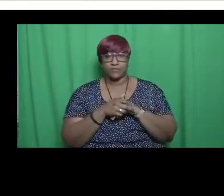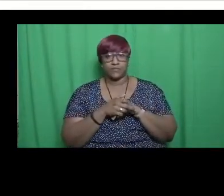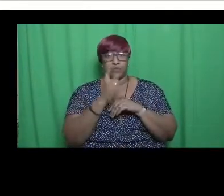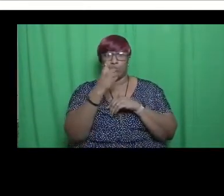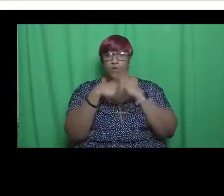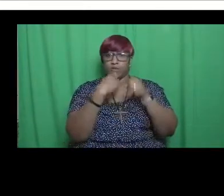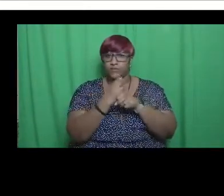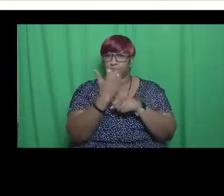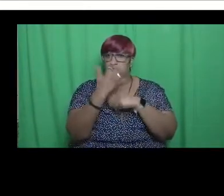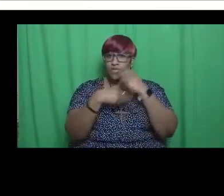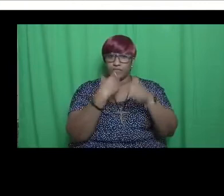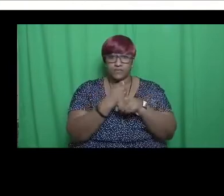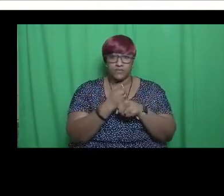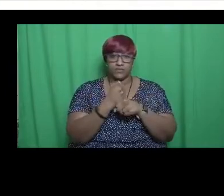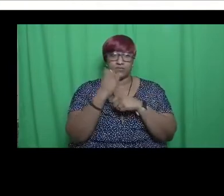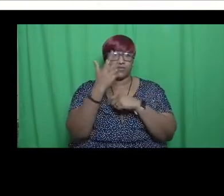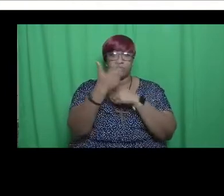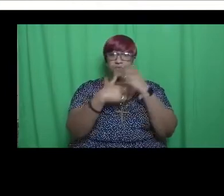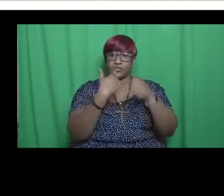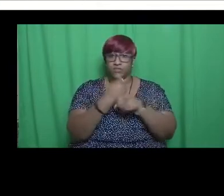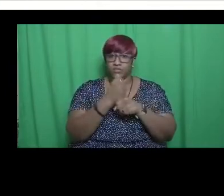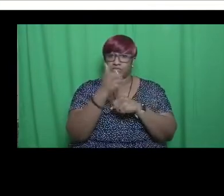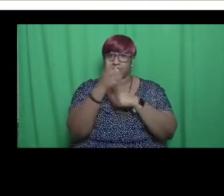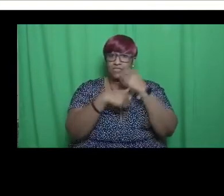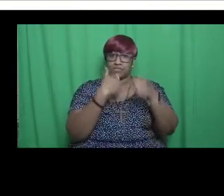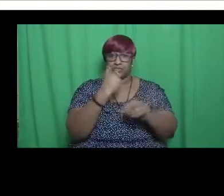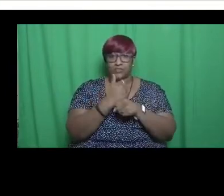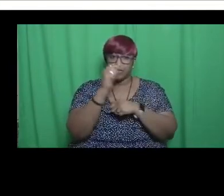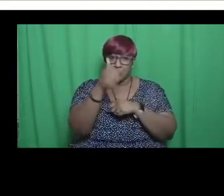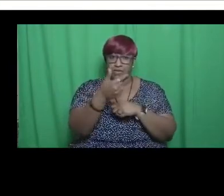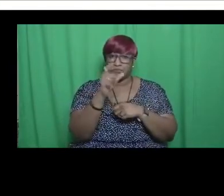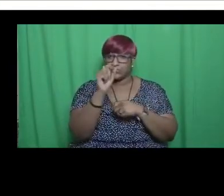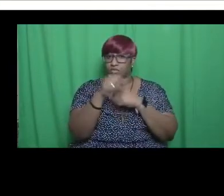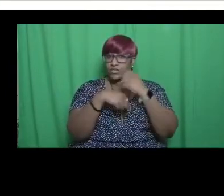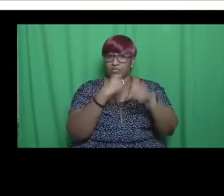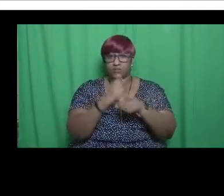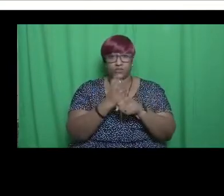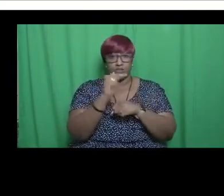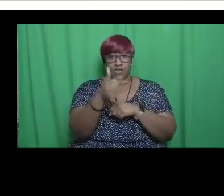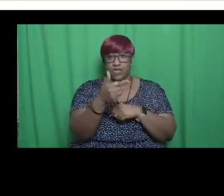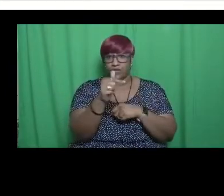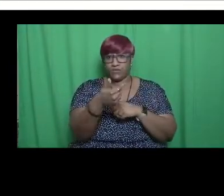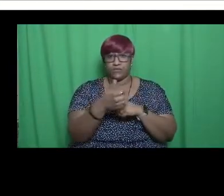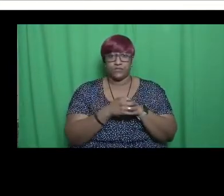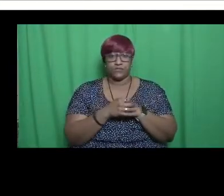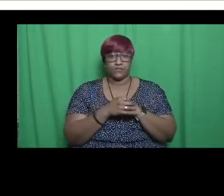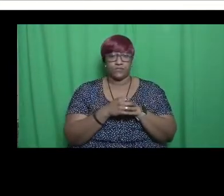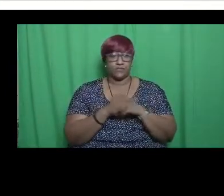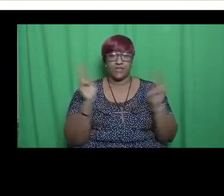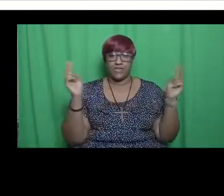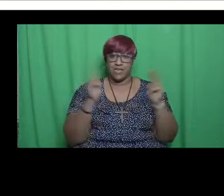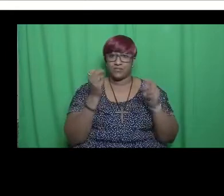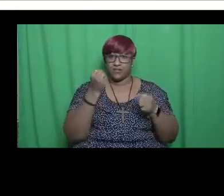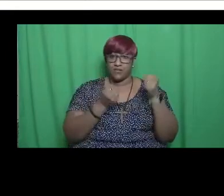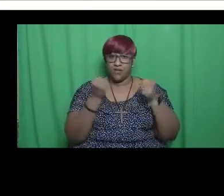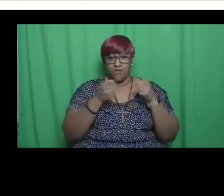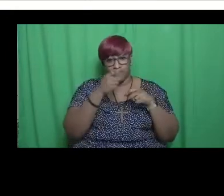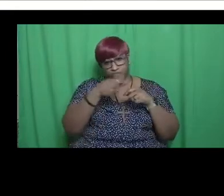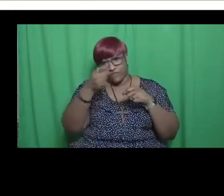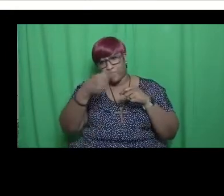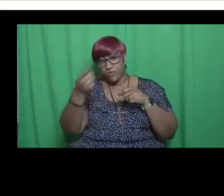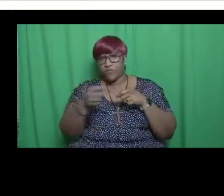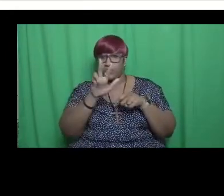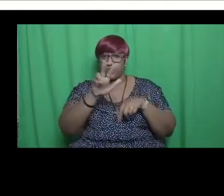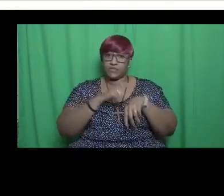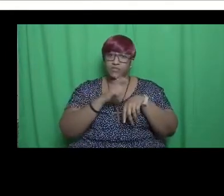year later, 5 years later, 3 years later, 10 years later, 20 years later, that accident where that car flipped over three times and you